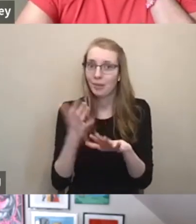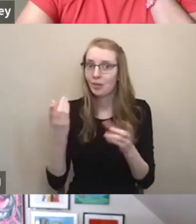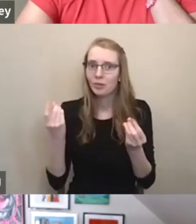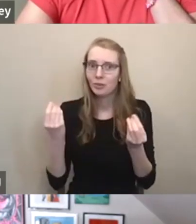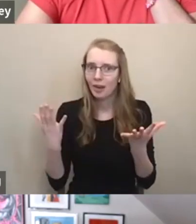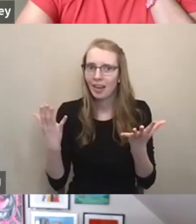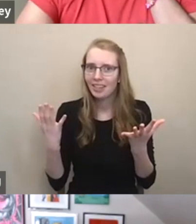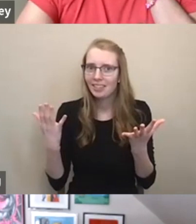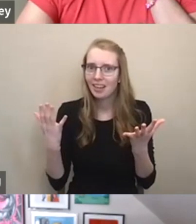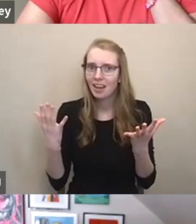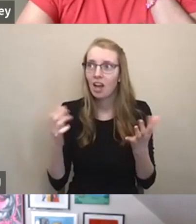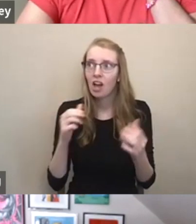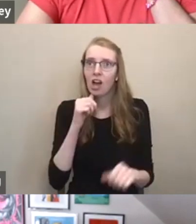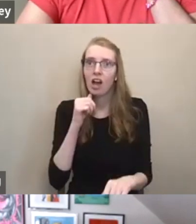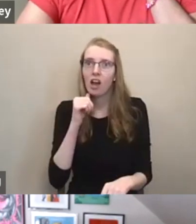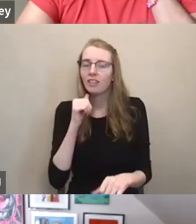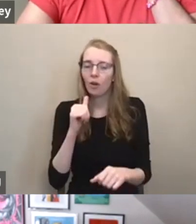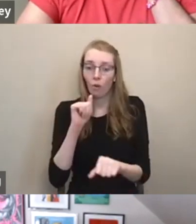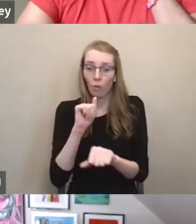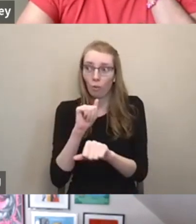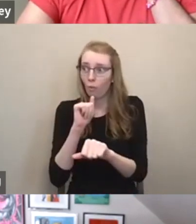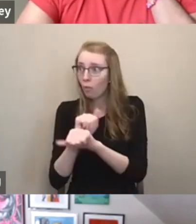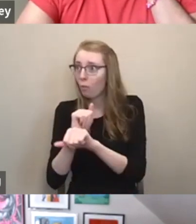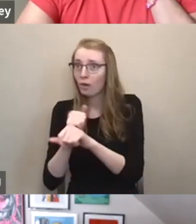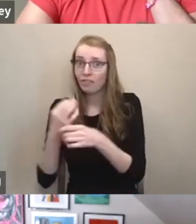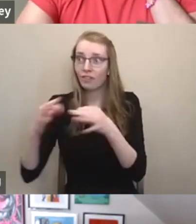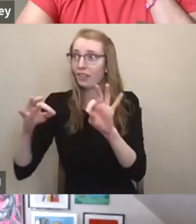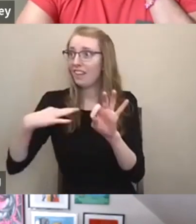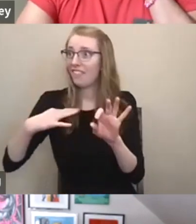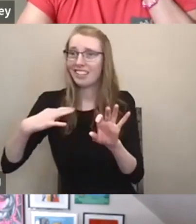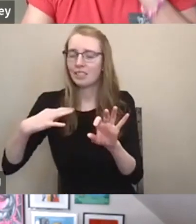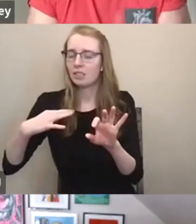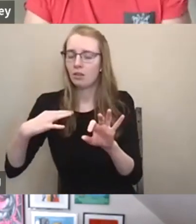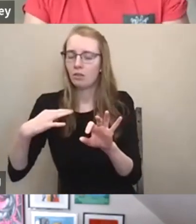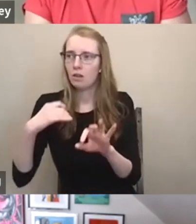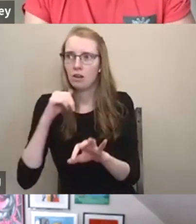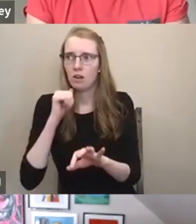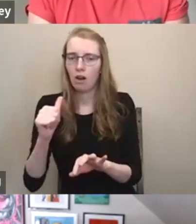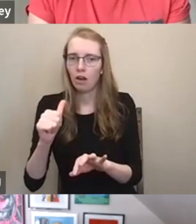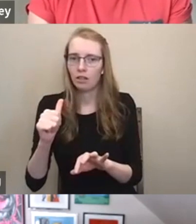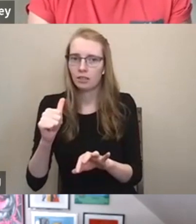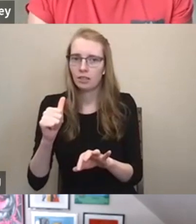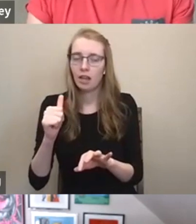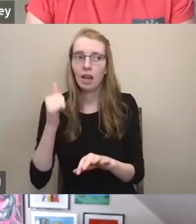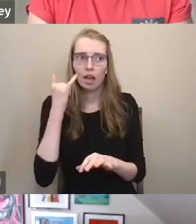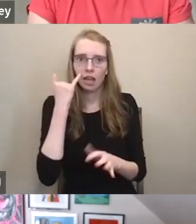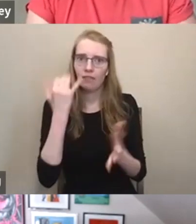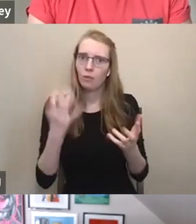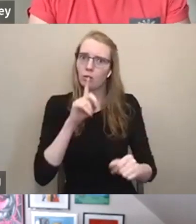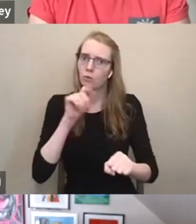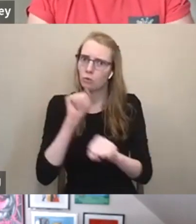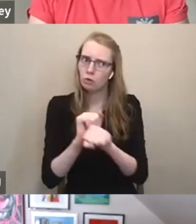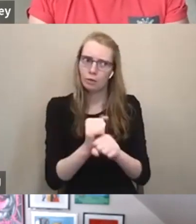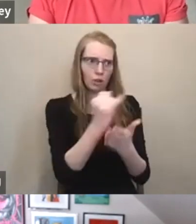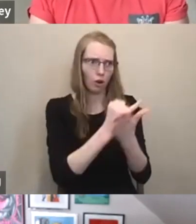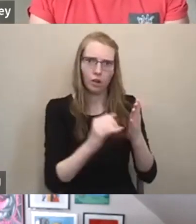for free, to that if you were to be a legitimate artist, you could only work for money.